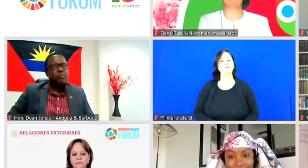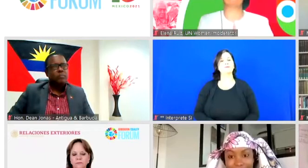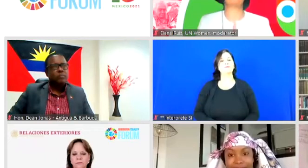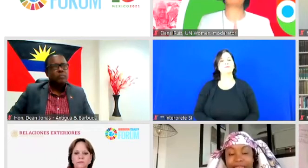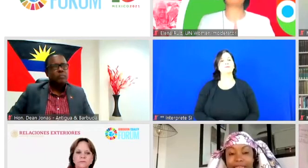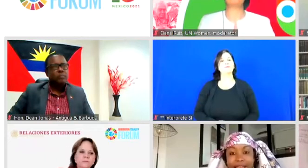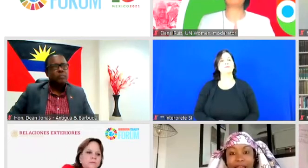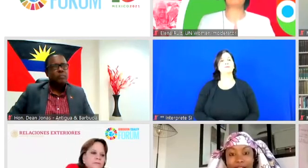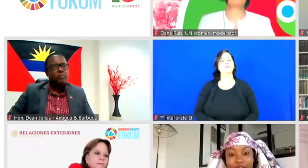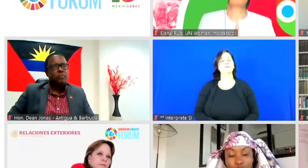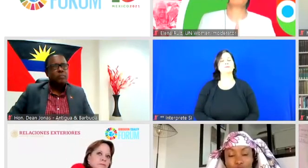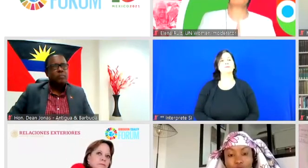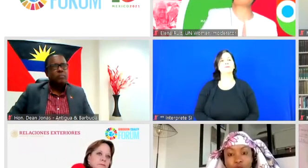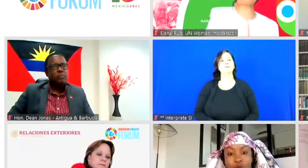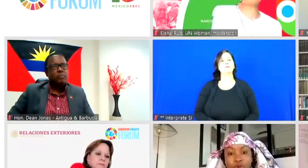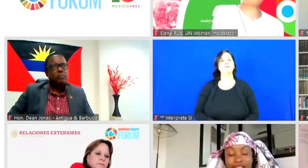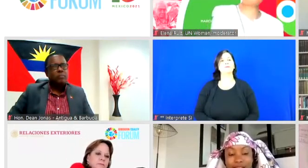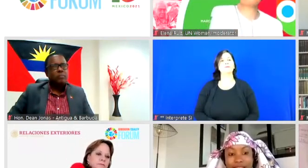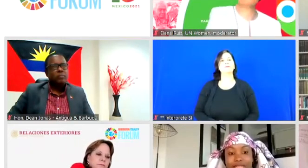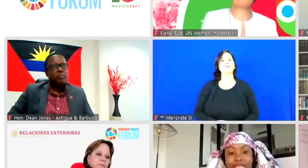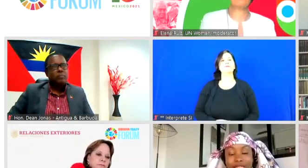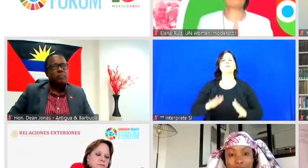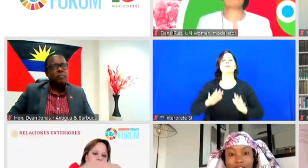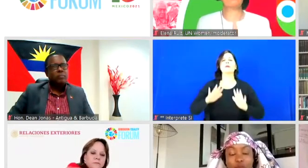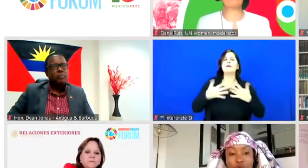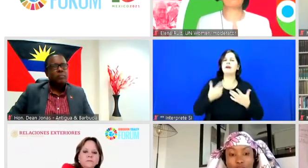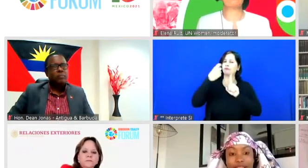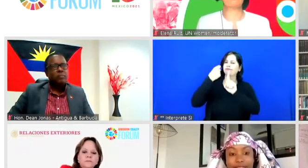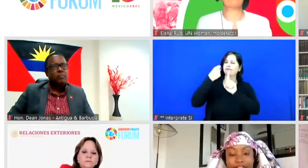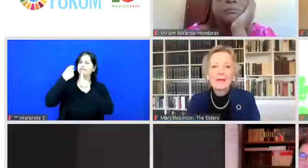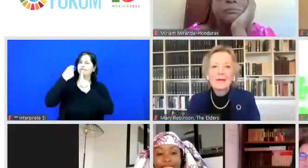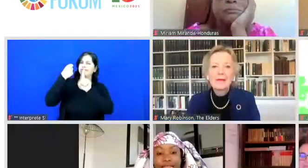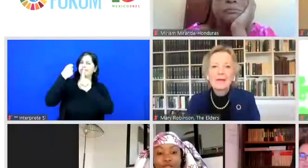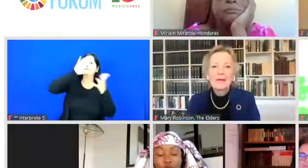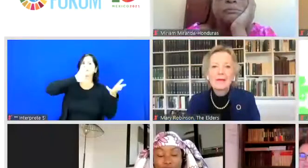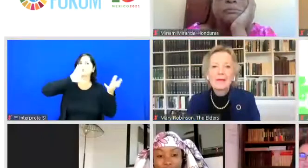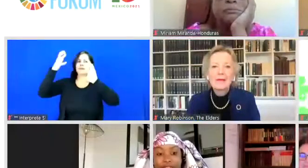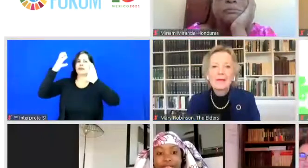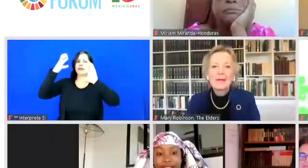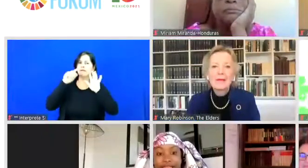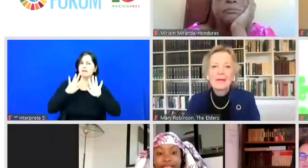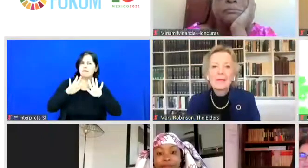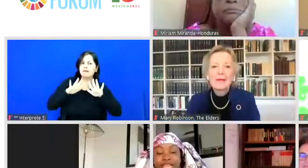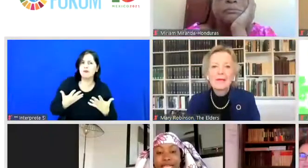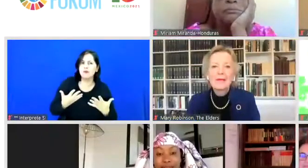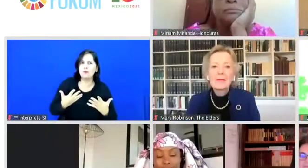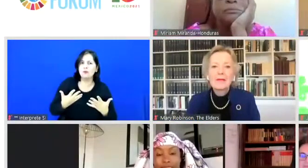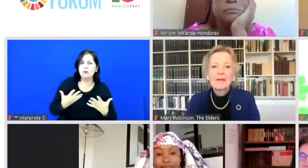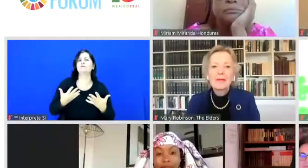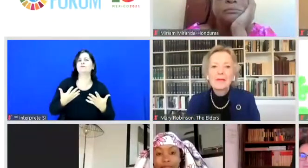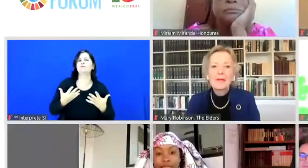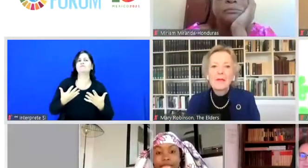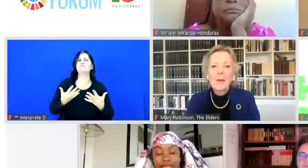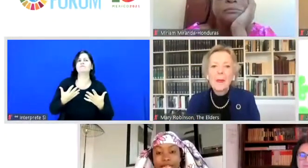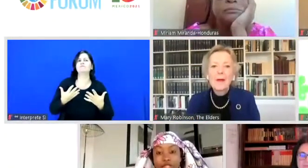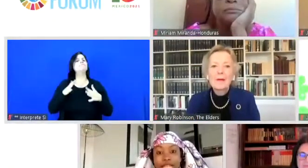Chad. And as you know, there is extreme weather events that every day increasing